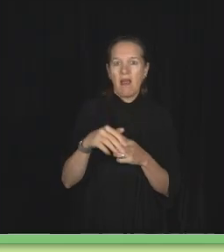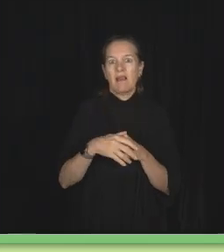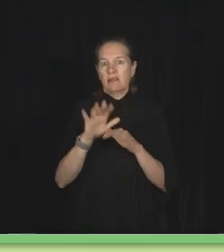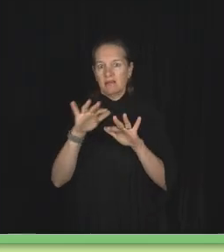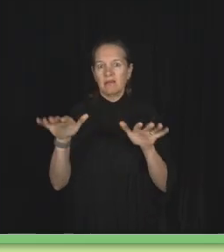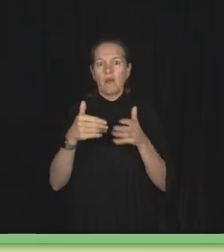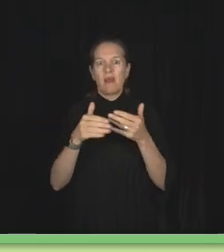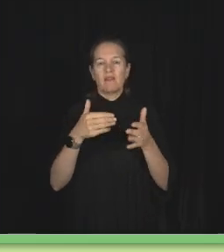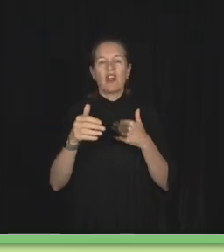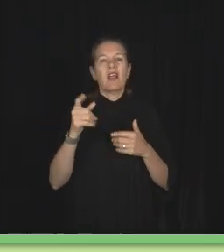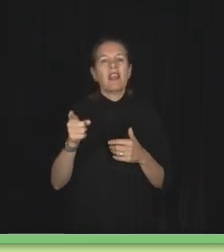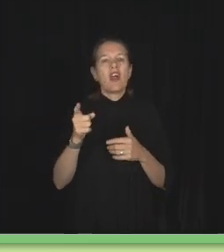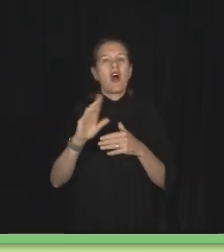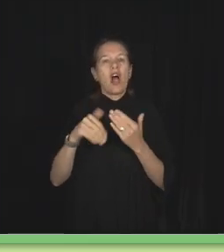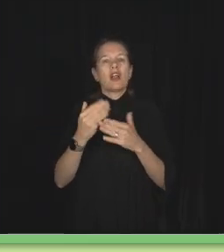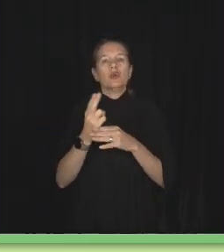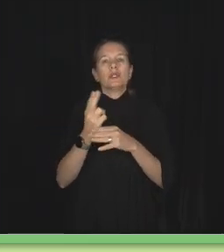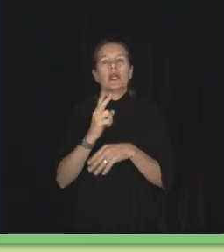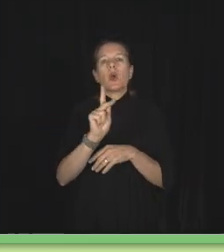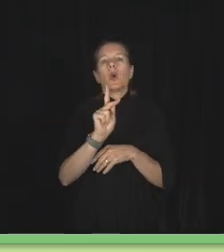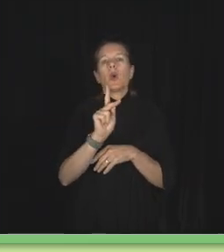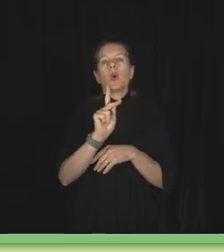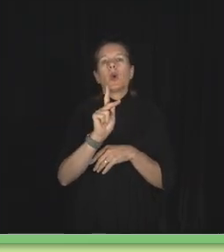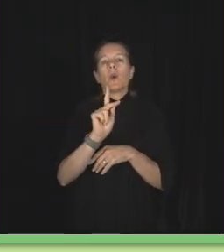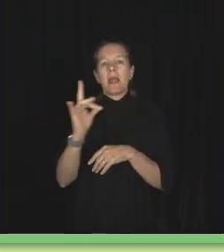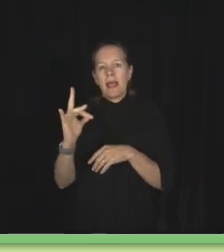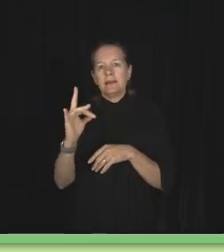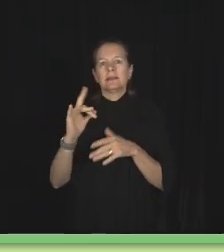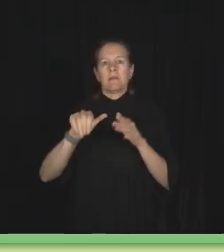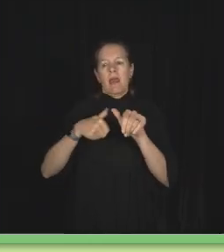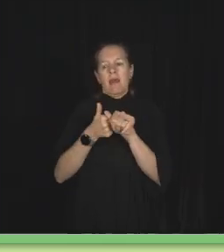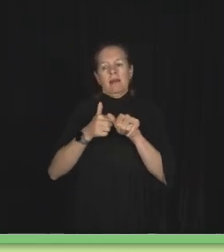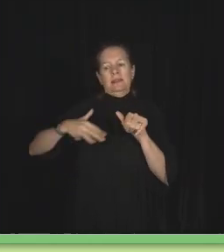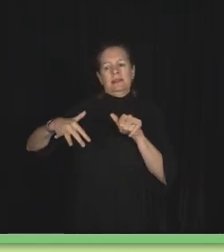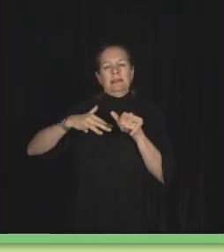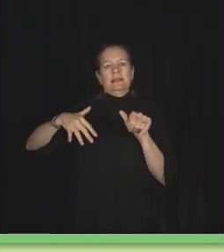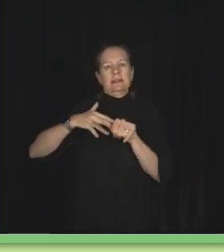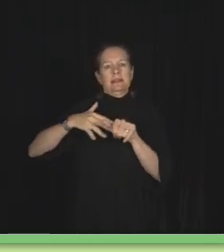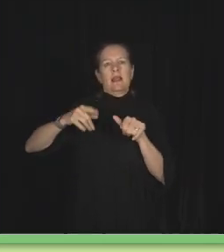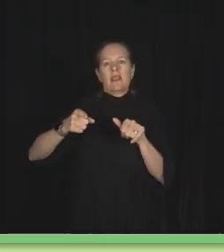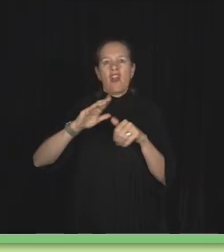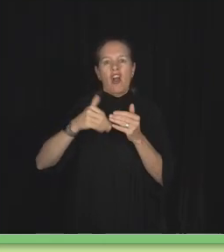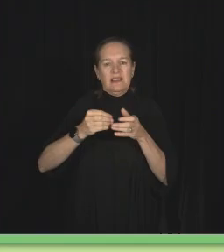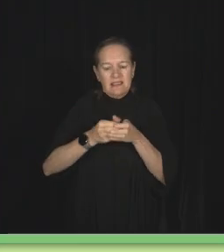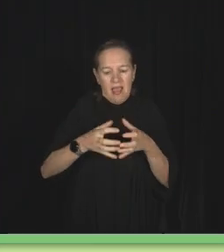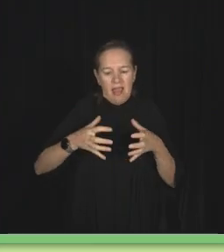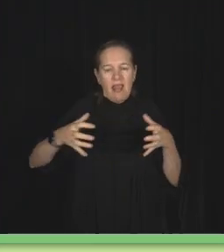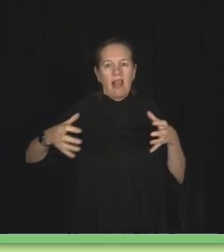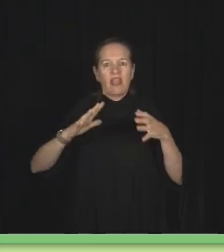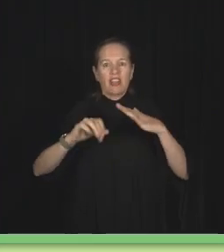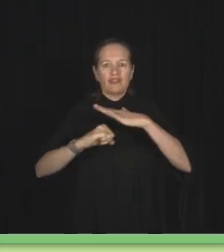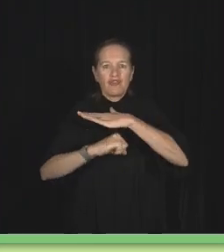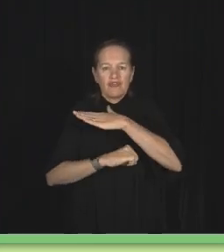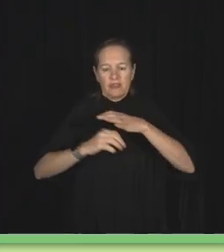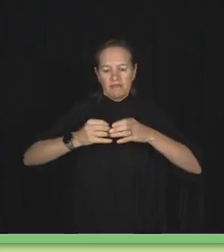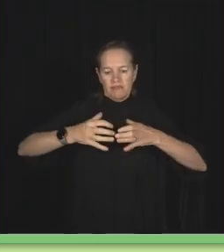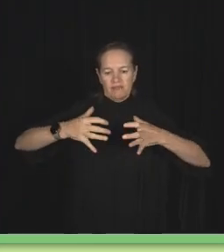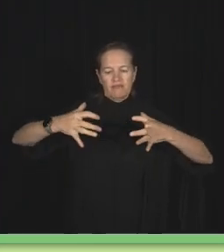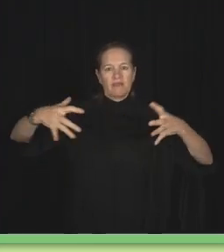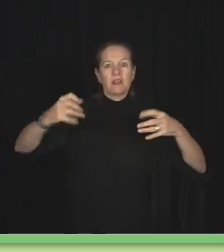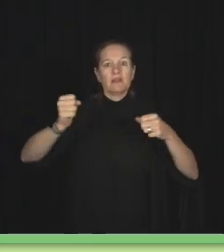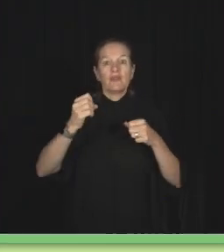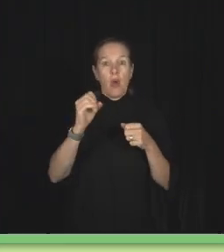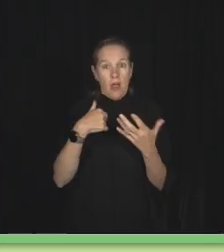organizations are using Kubernetes behind the scenes to power and scale their infrastructure. So, hopefully, I really want you to kind of leave this